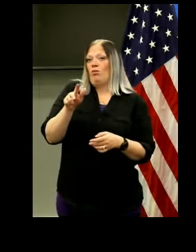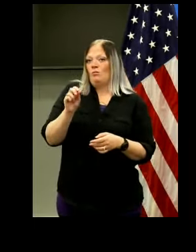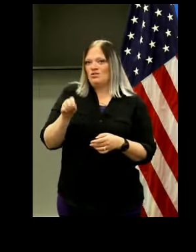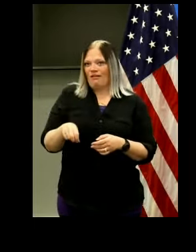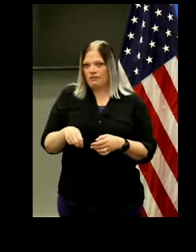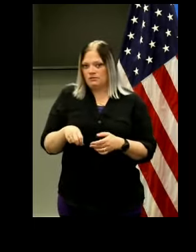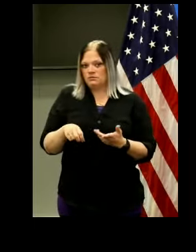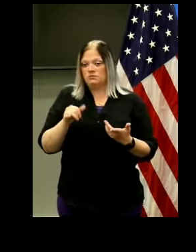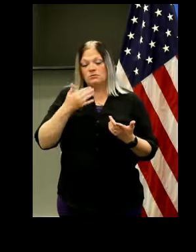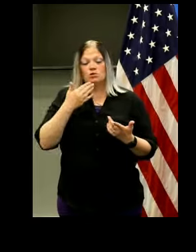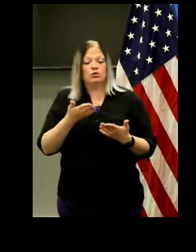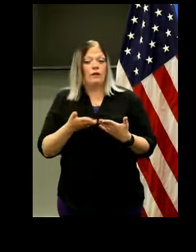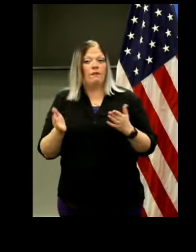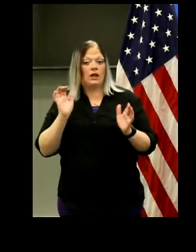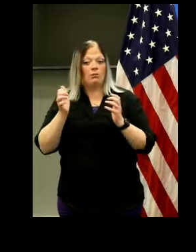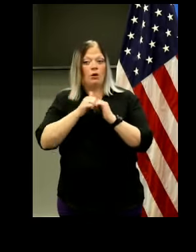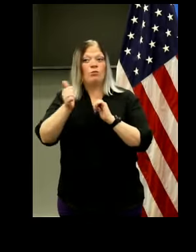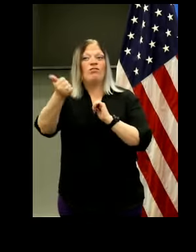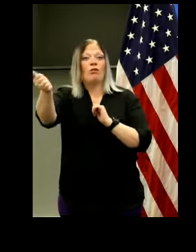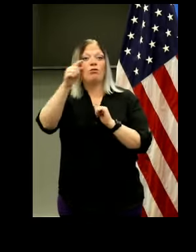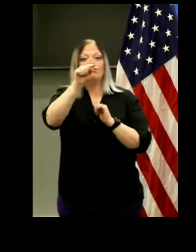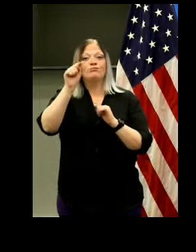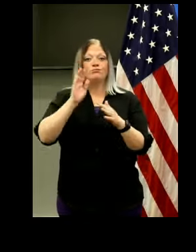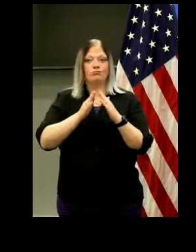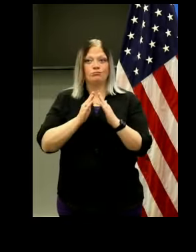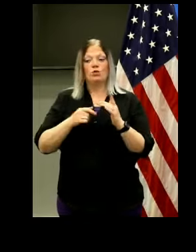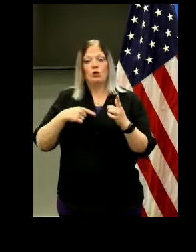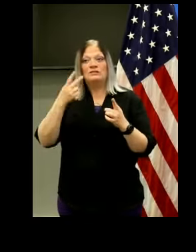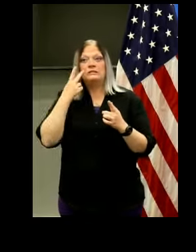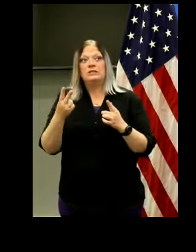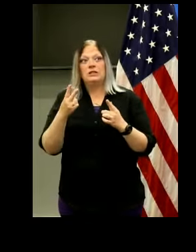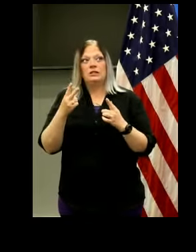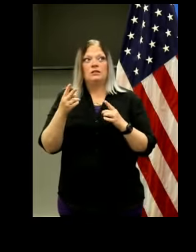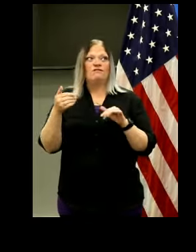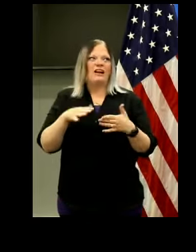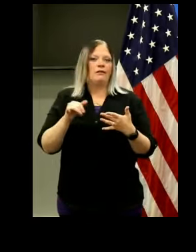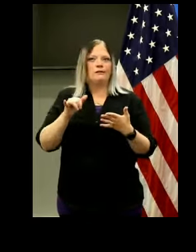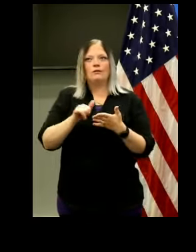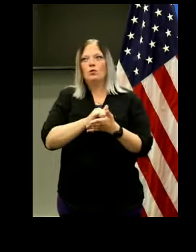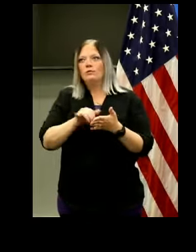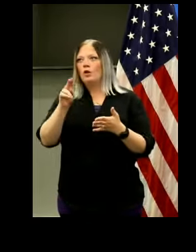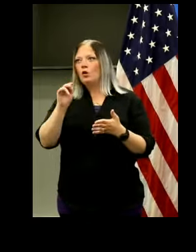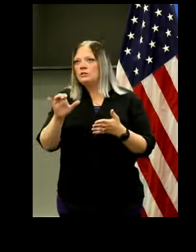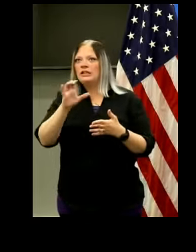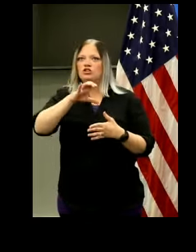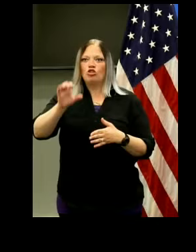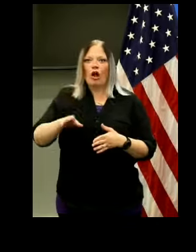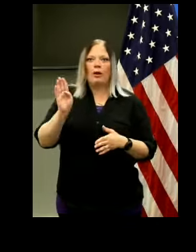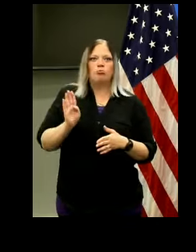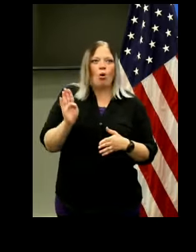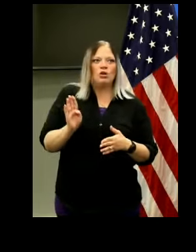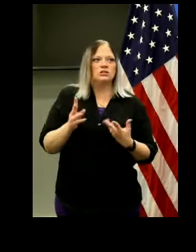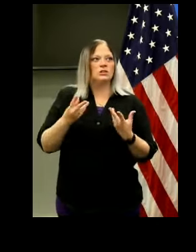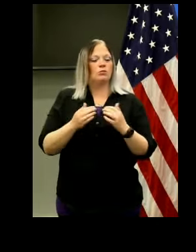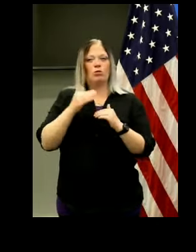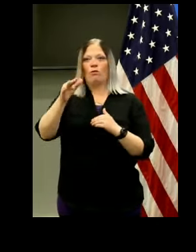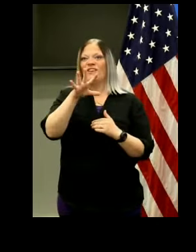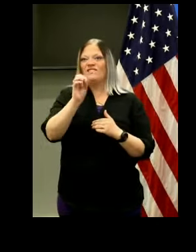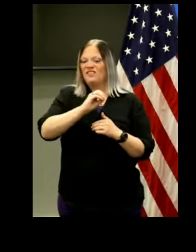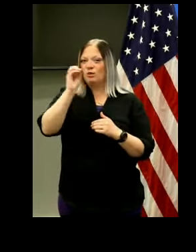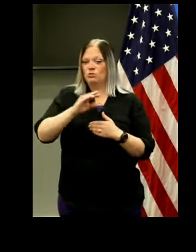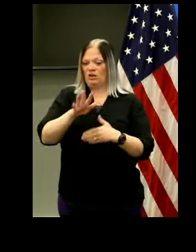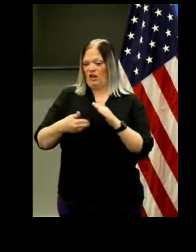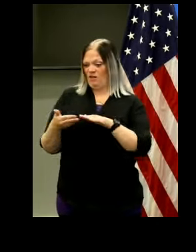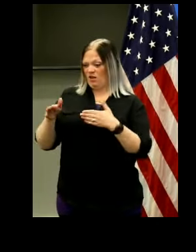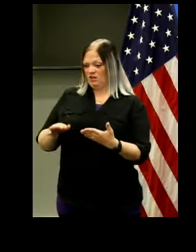So that's a good thing compared to other communities where we've seen fatalities like New York City, Chicago, Boston, where more than 50% of all